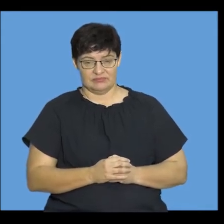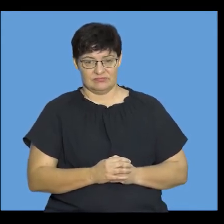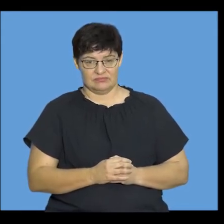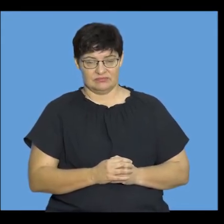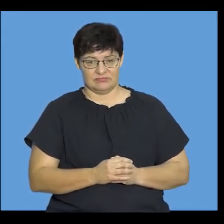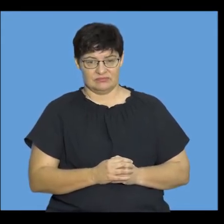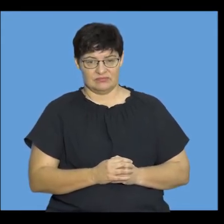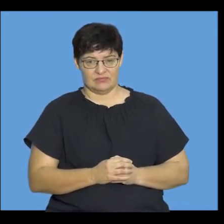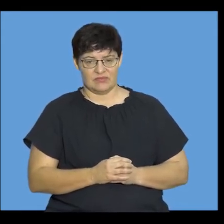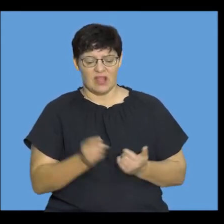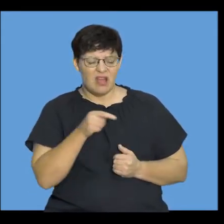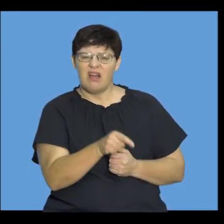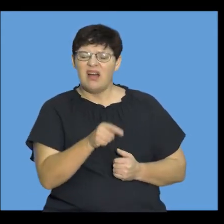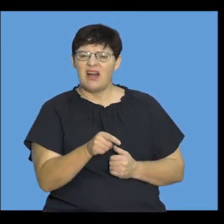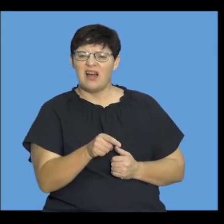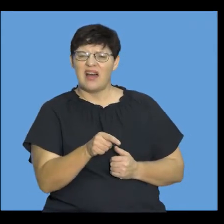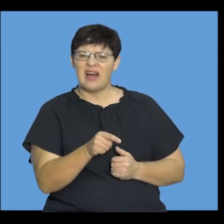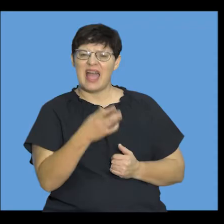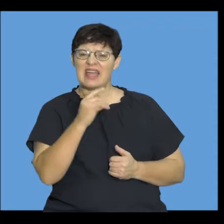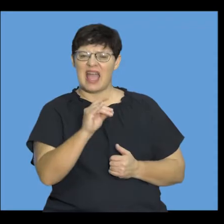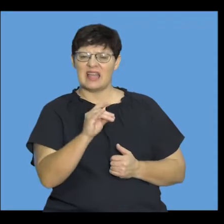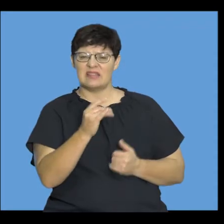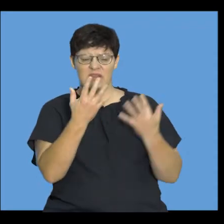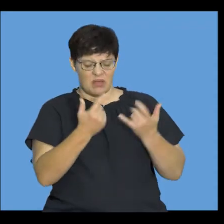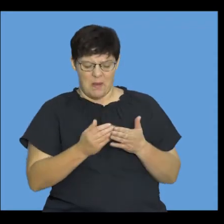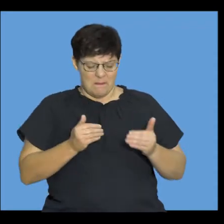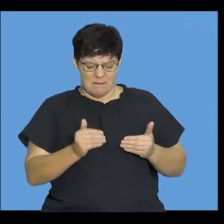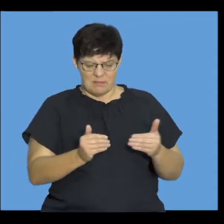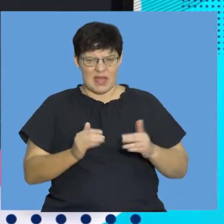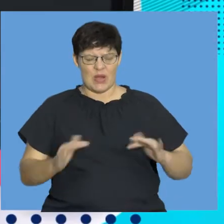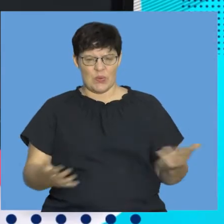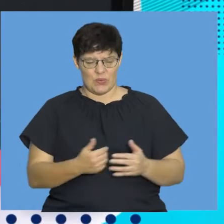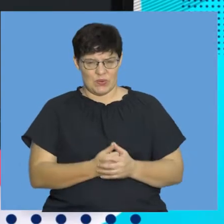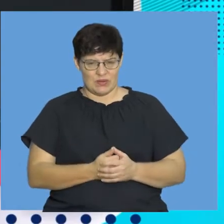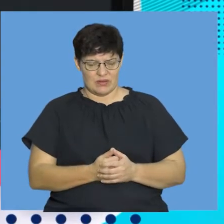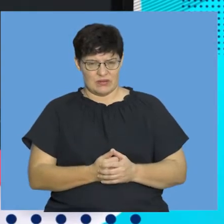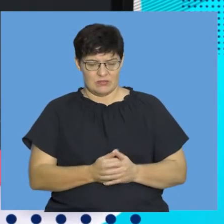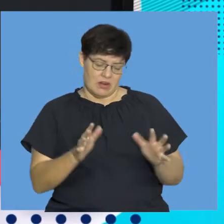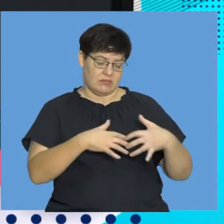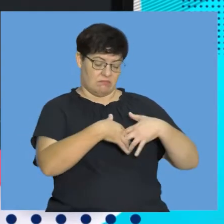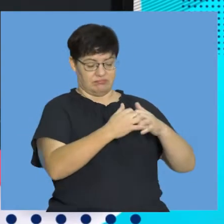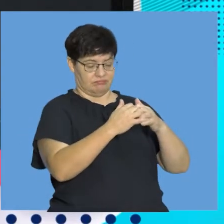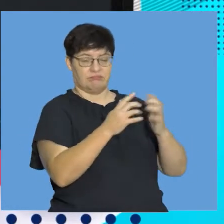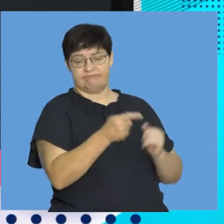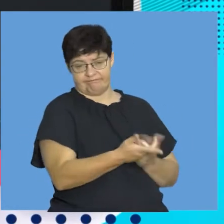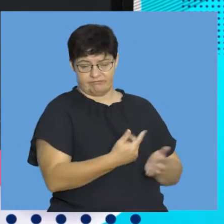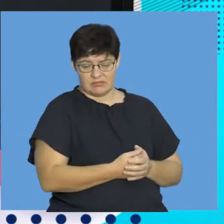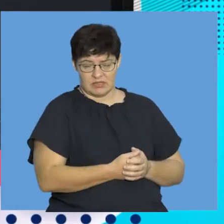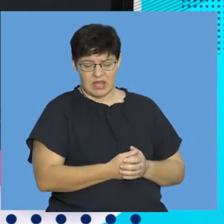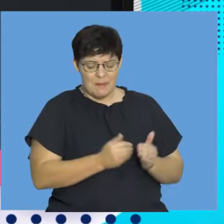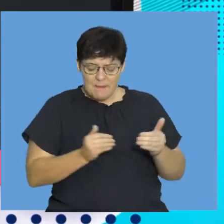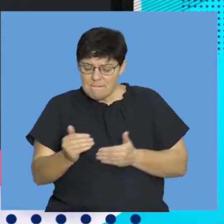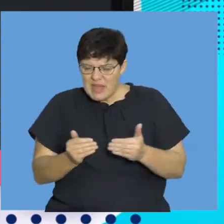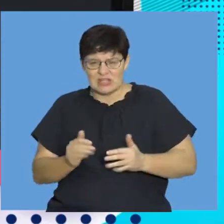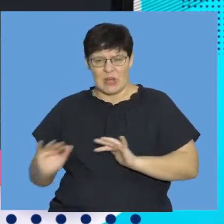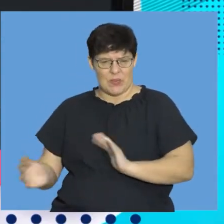How do we manage the budget? What do we do with it? Like I alluded to early on, well and good, you've drawn up a budget. How do you manage